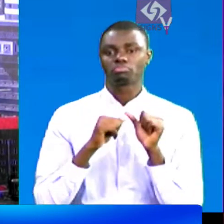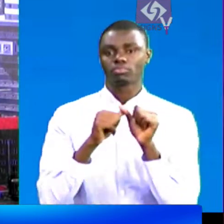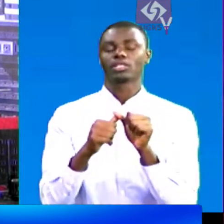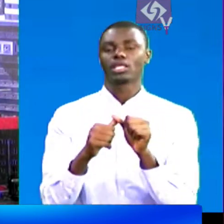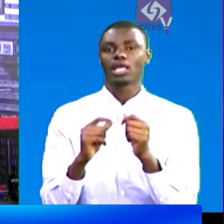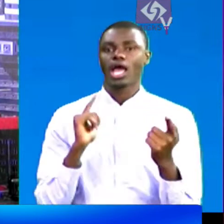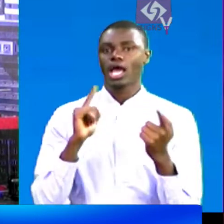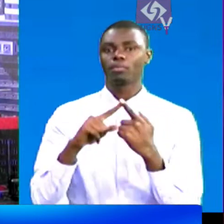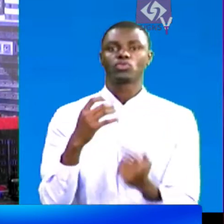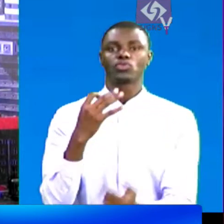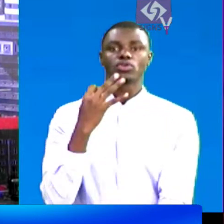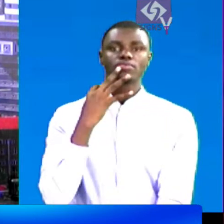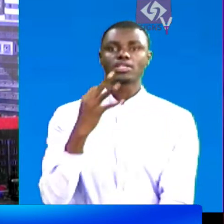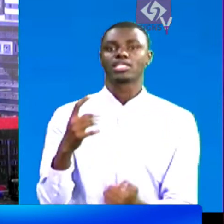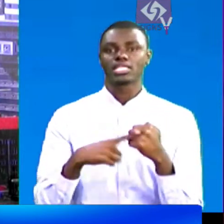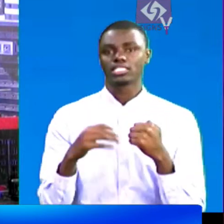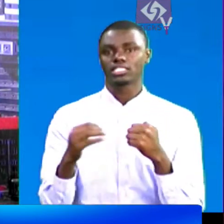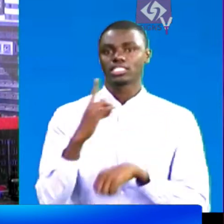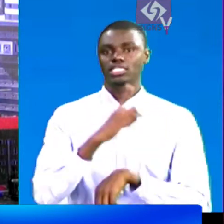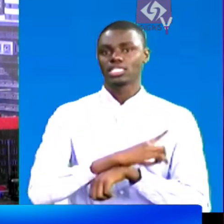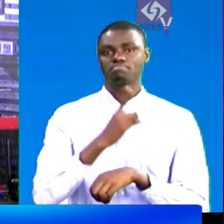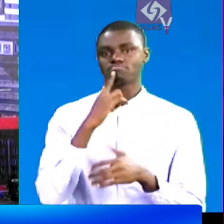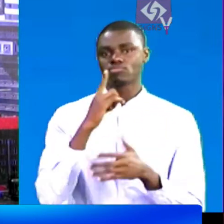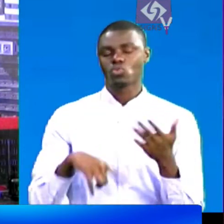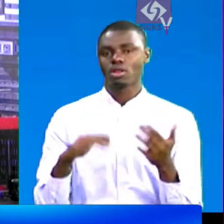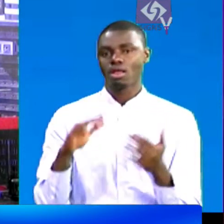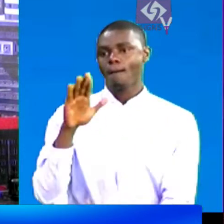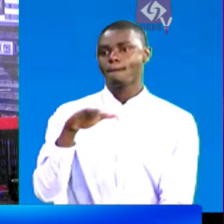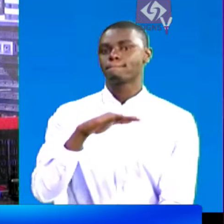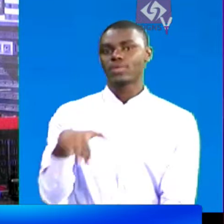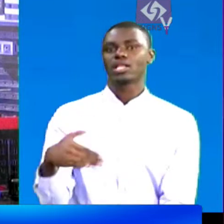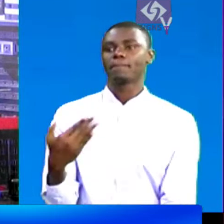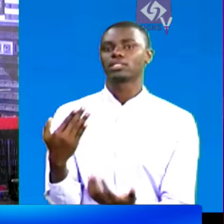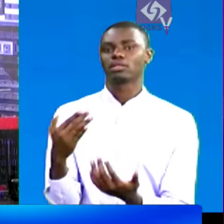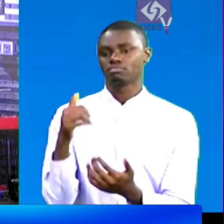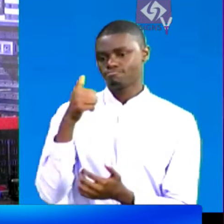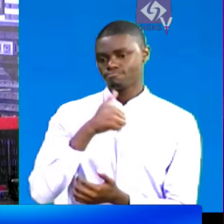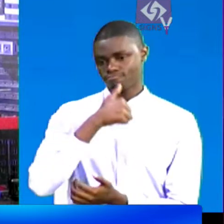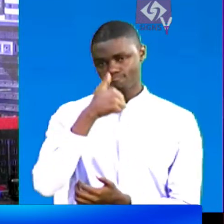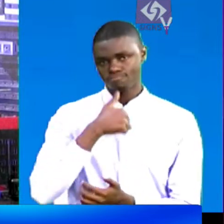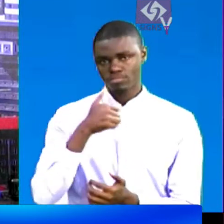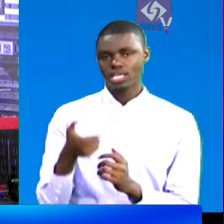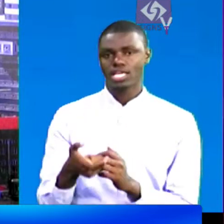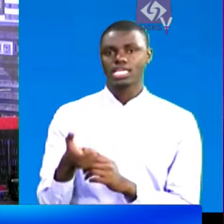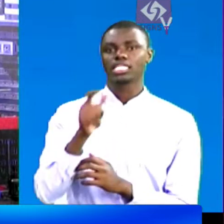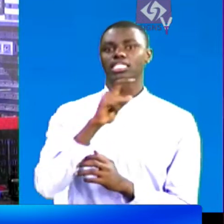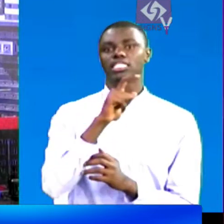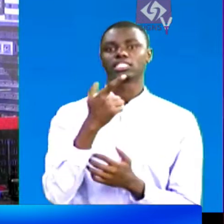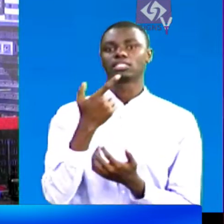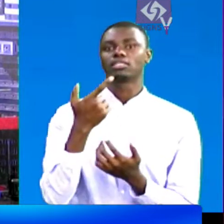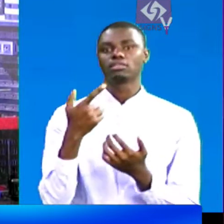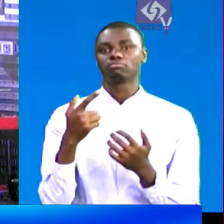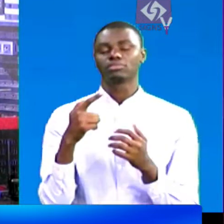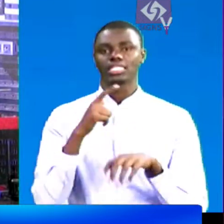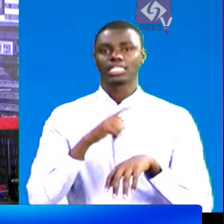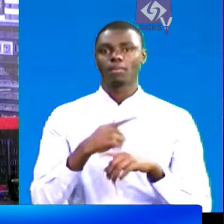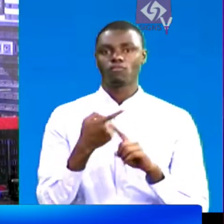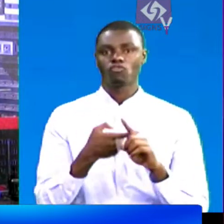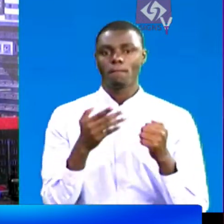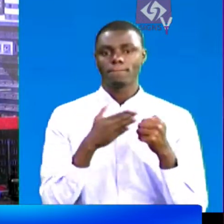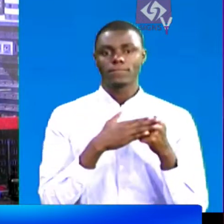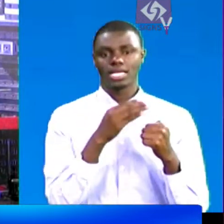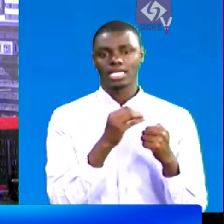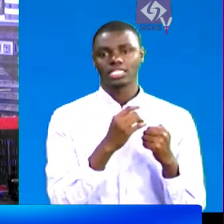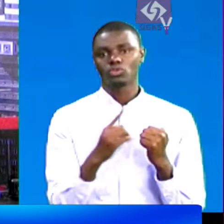to 360 days, while noting that parliamentary discretion increased the duration from 90